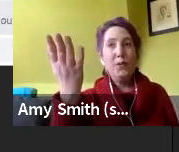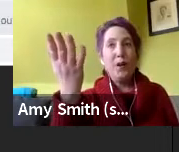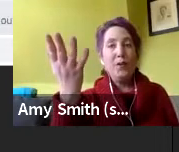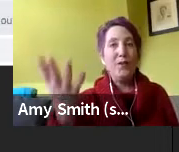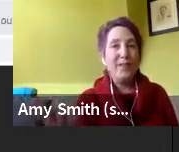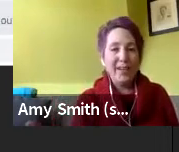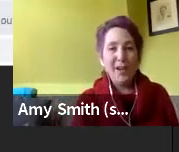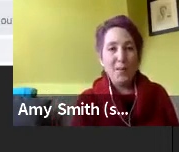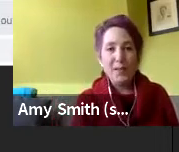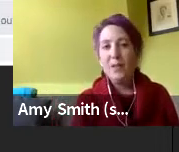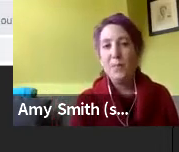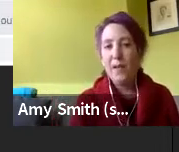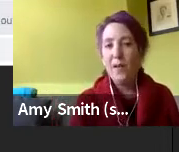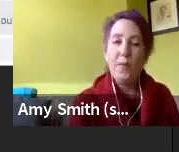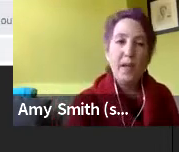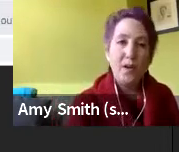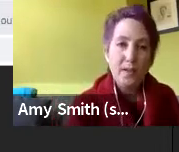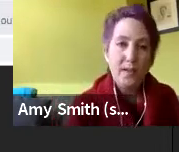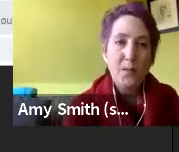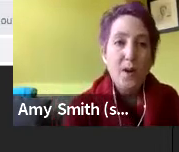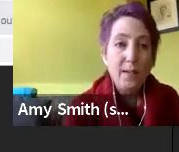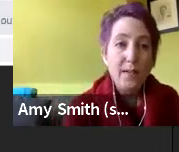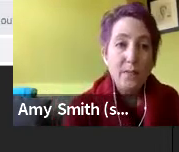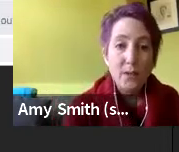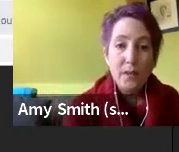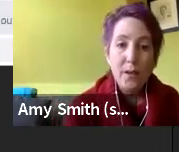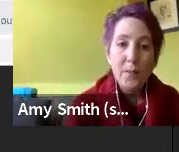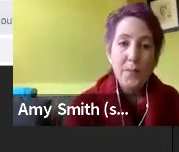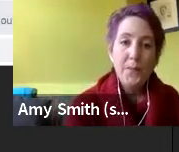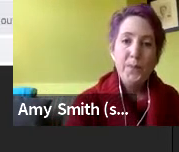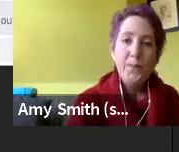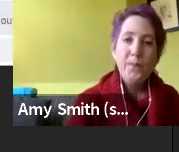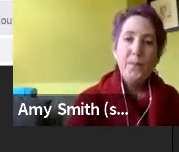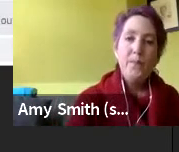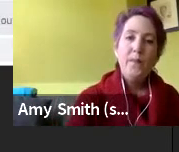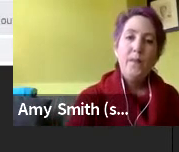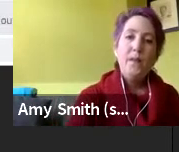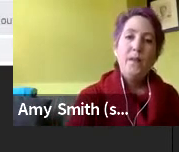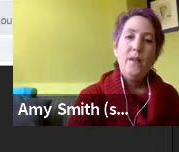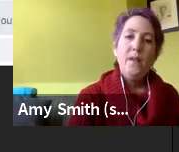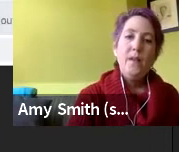to understand how much I spent on my artistic practice for the year.